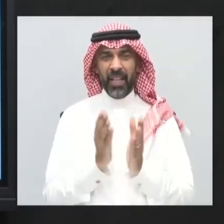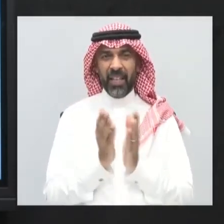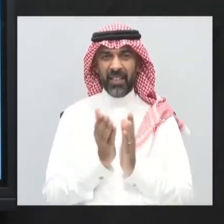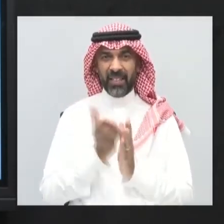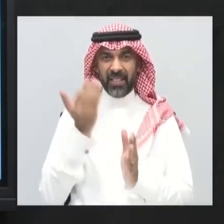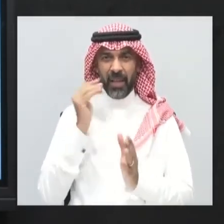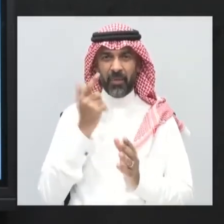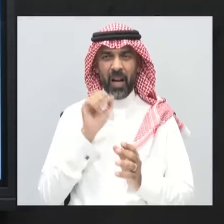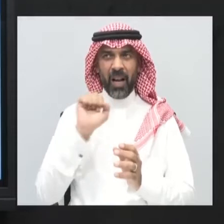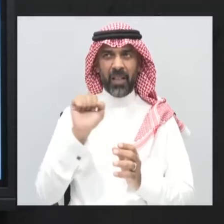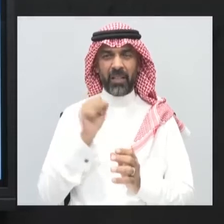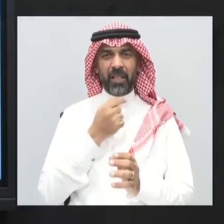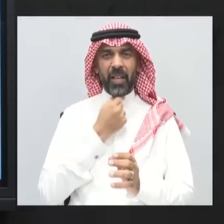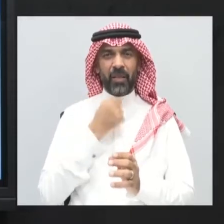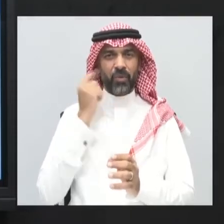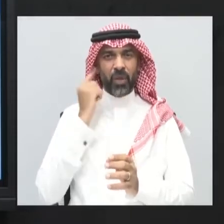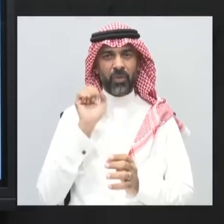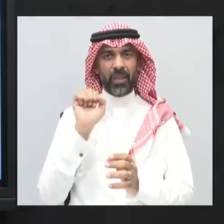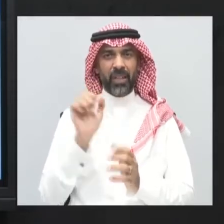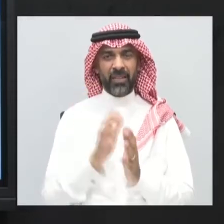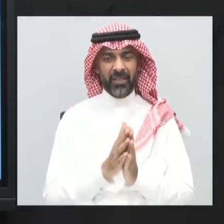lesson, rhythms and sounds. So,